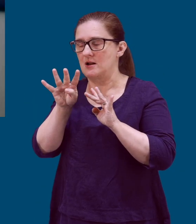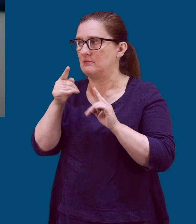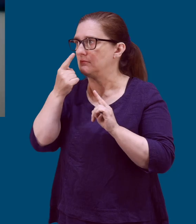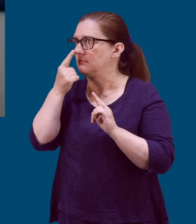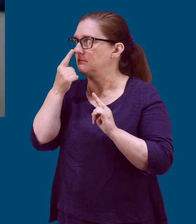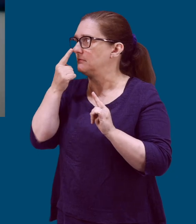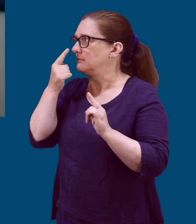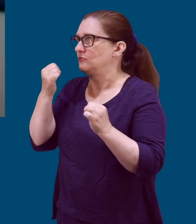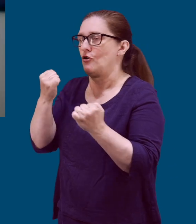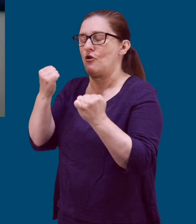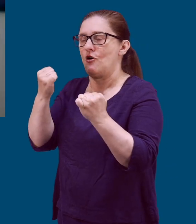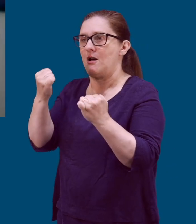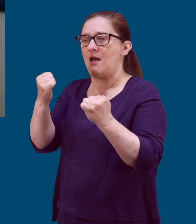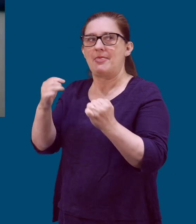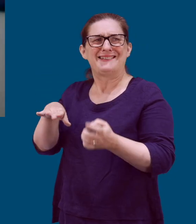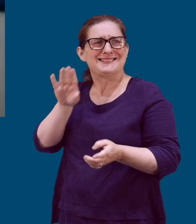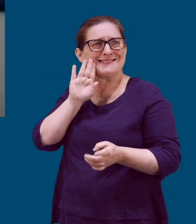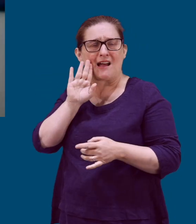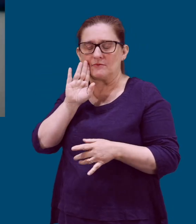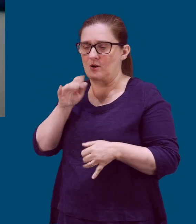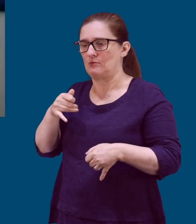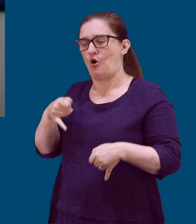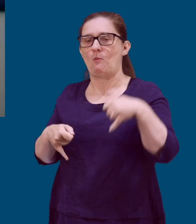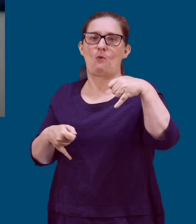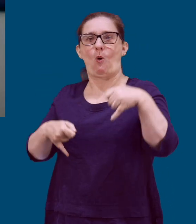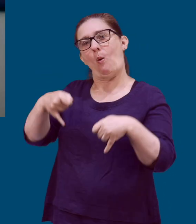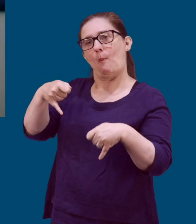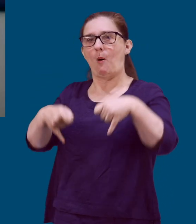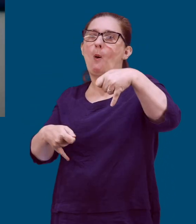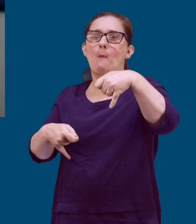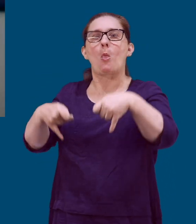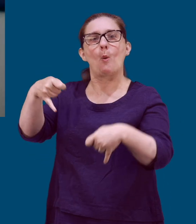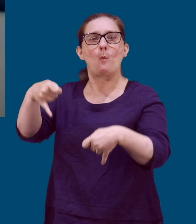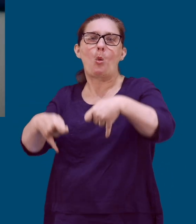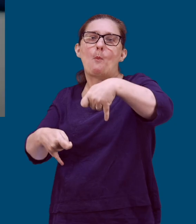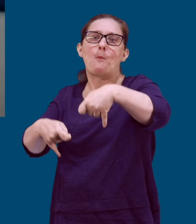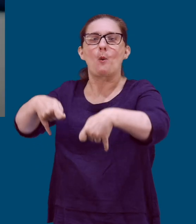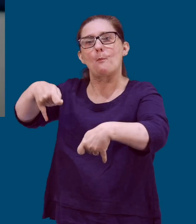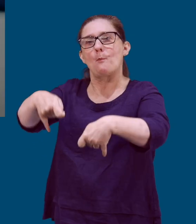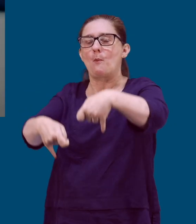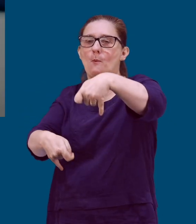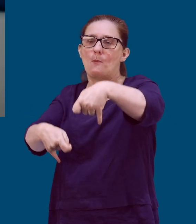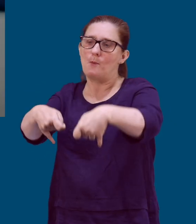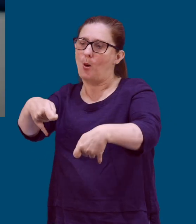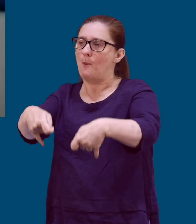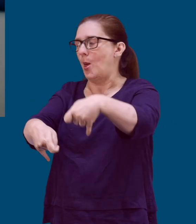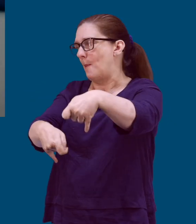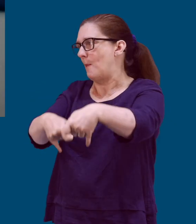gets stronger, and then the sound. Clop, clop, clop, clop, clop, clop, clop, clop, clop.